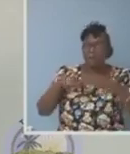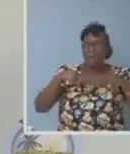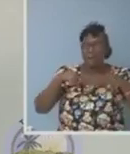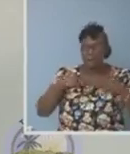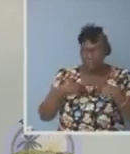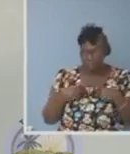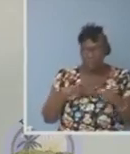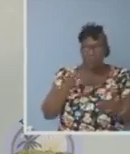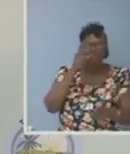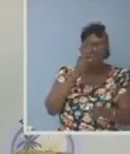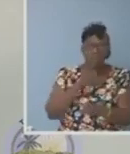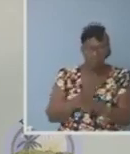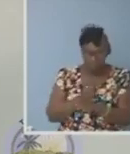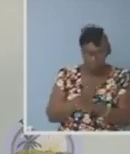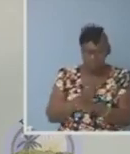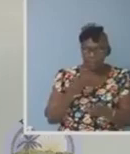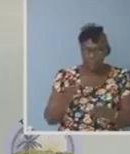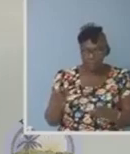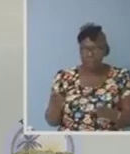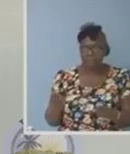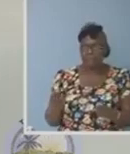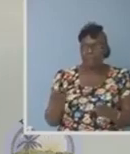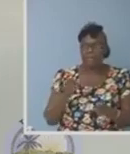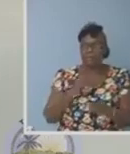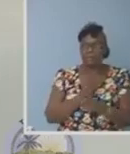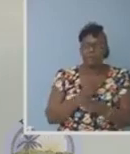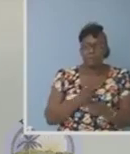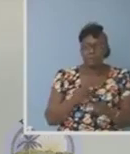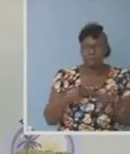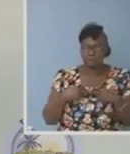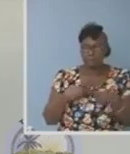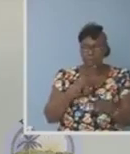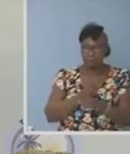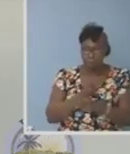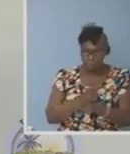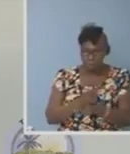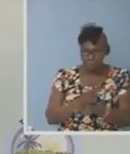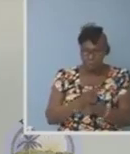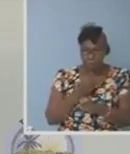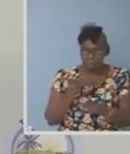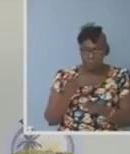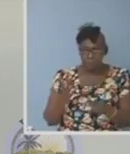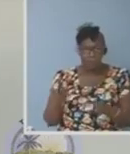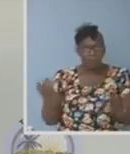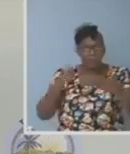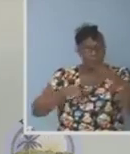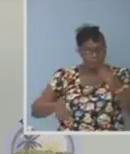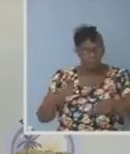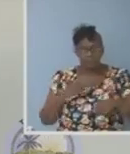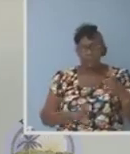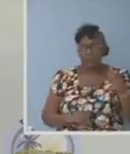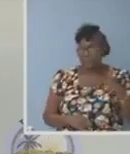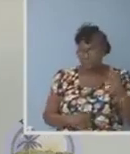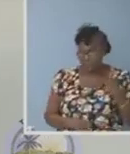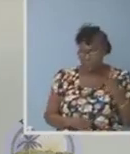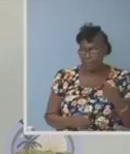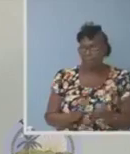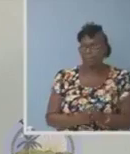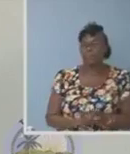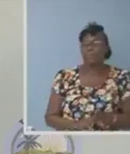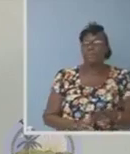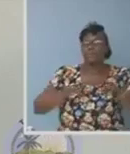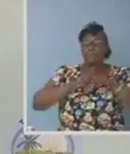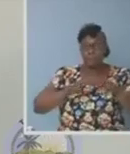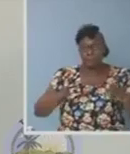demand for Tobago as that ideal destination? And we will have to implement some strategies that are very different to what we have done